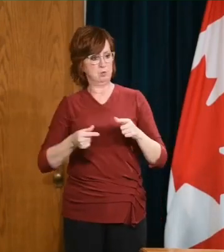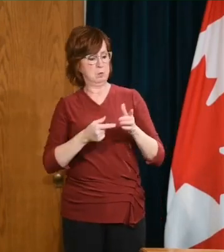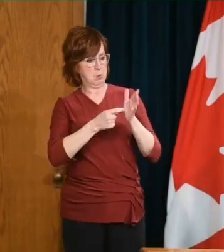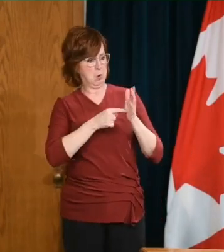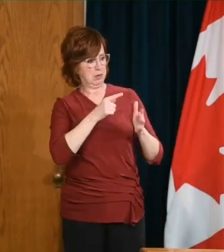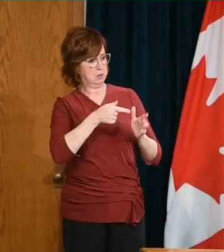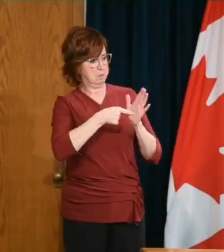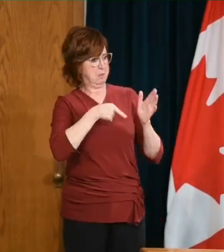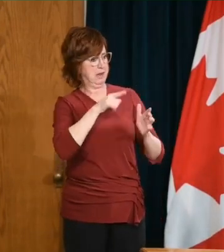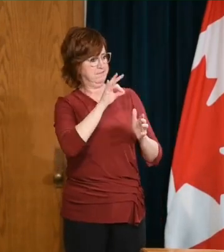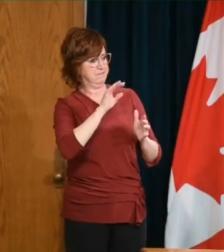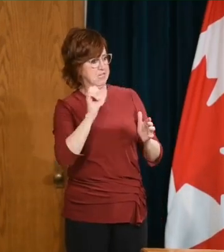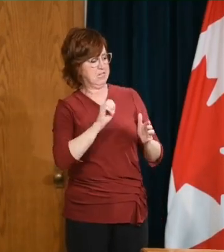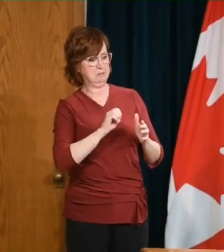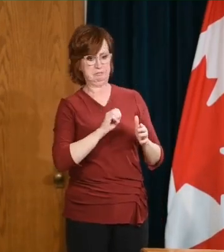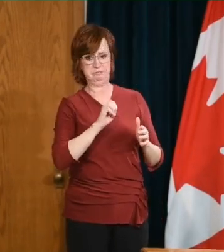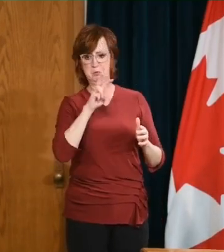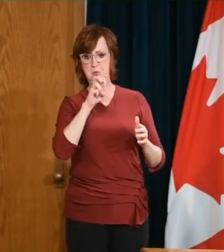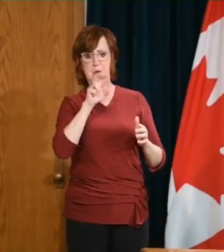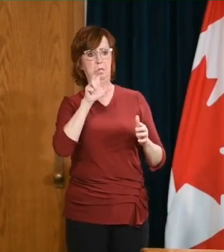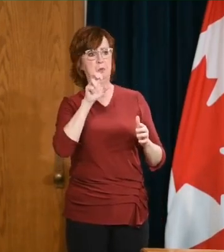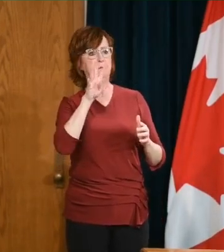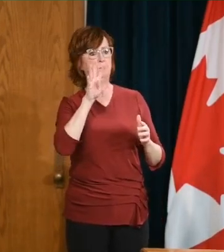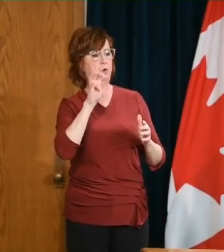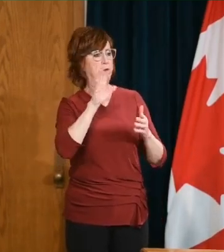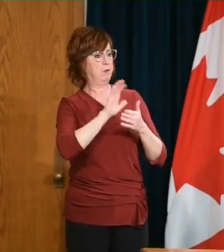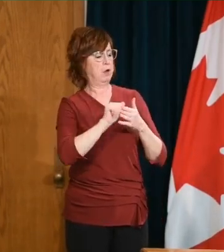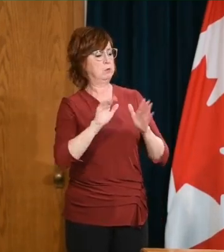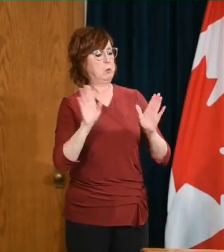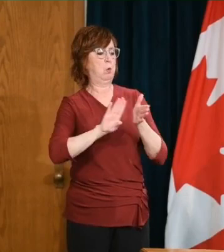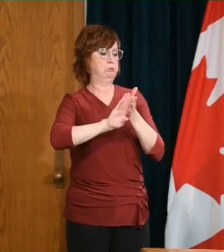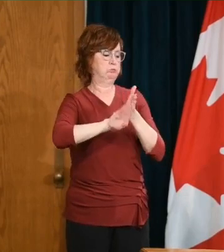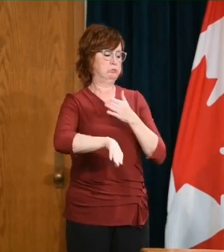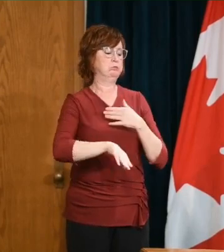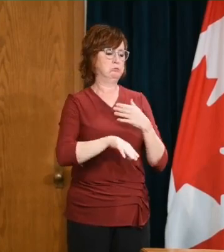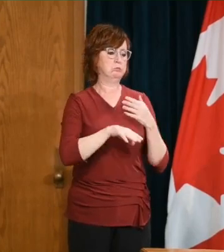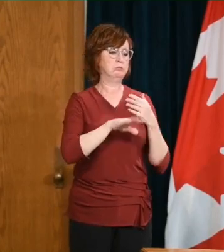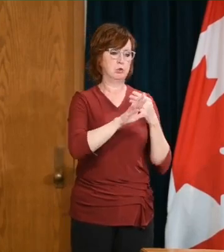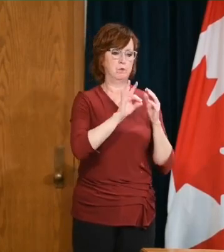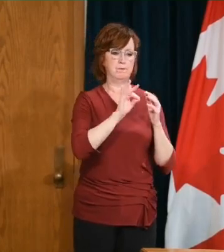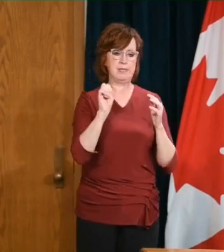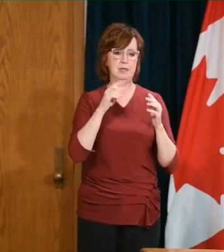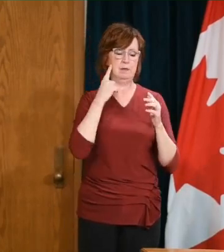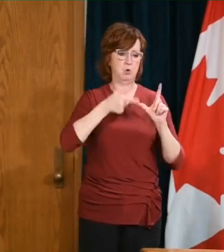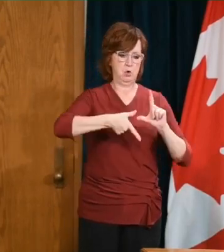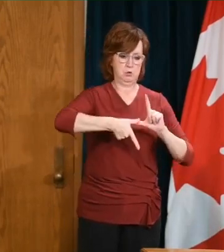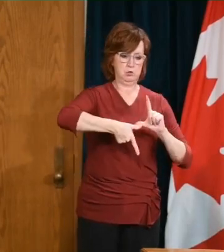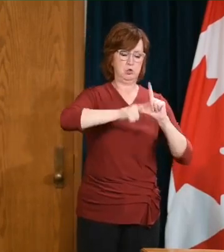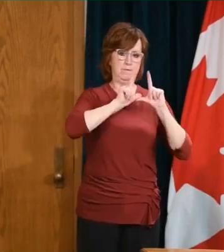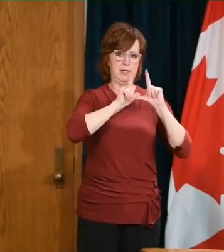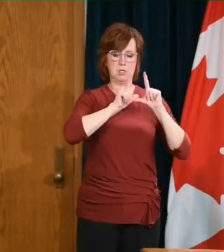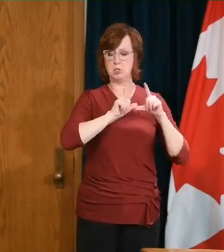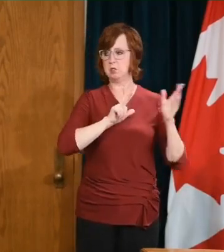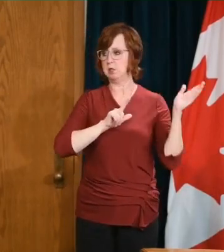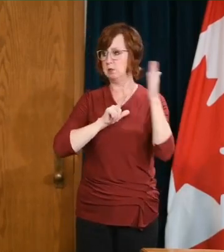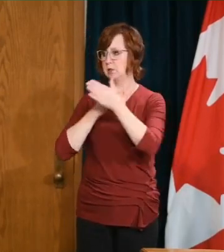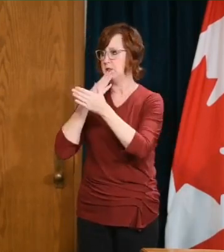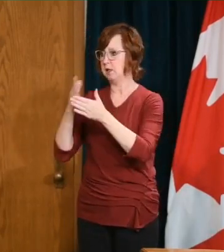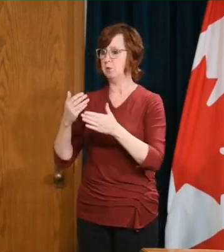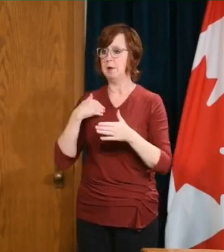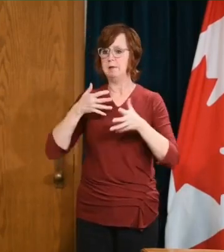on the regulatory body. So with that, that's the end of my update. Thanks very much. We have about 25 minutes